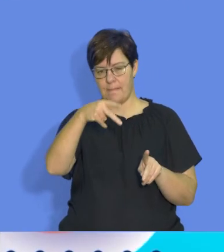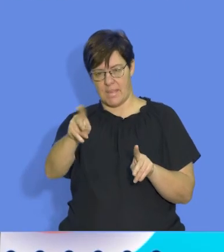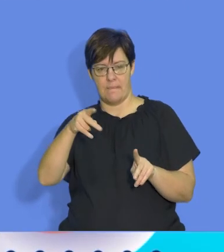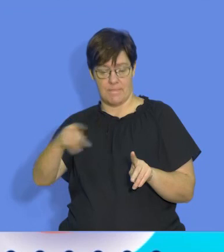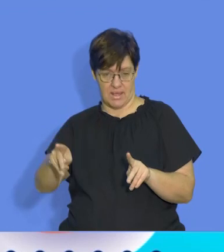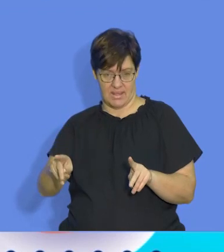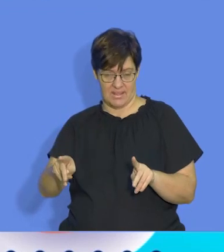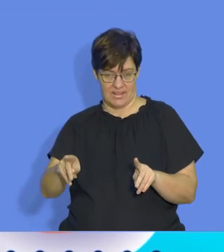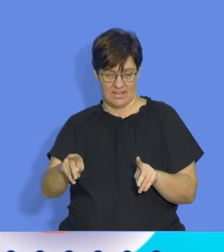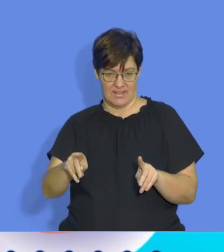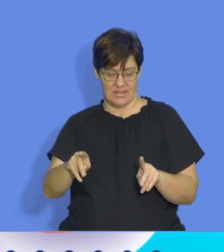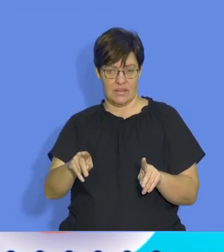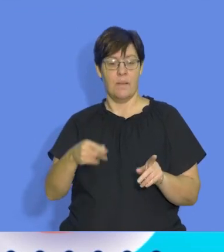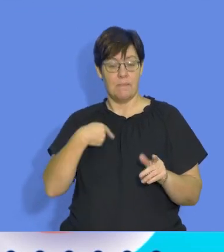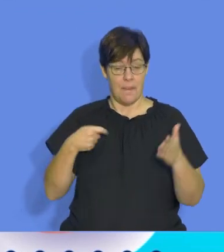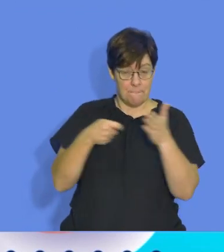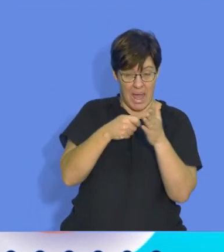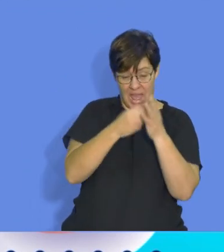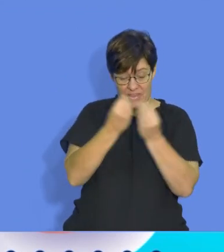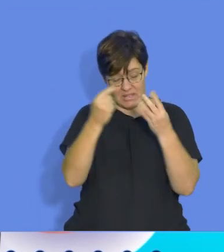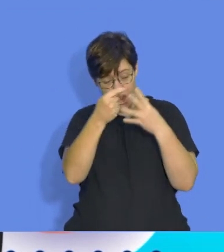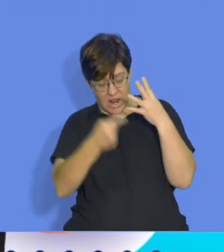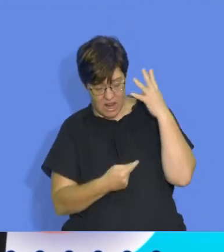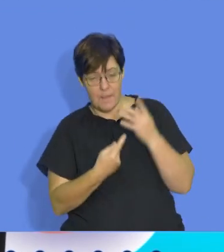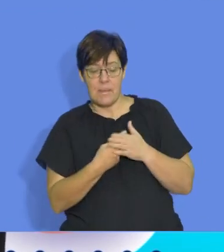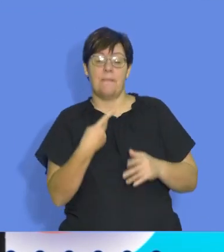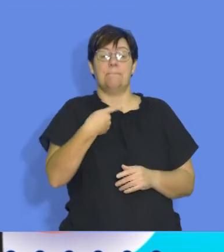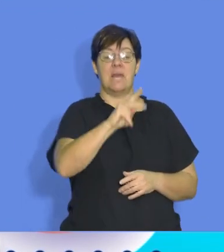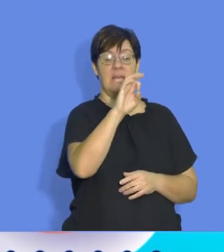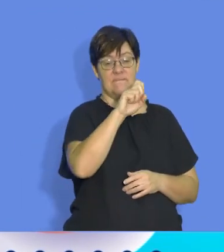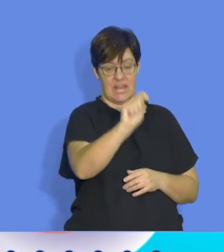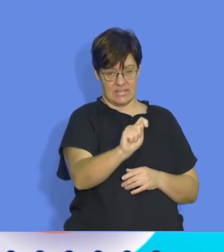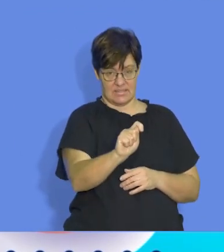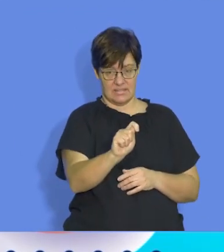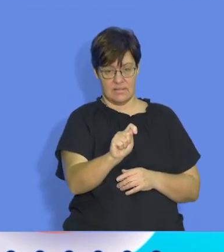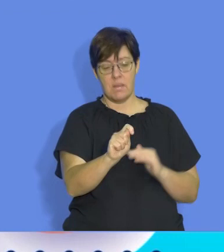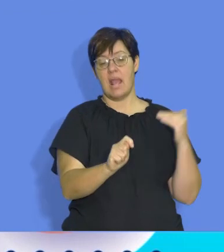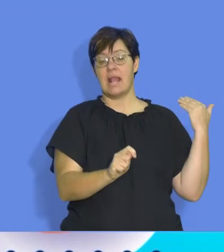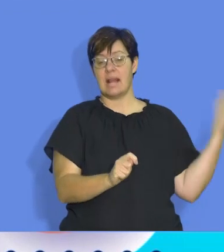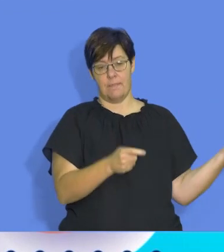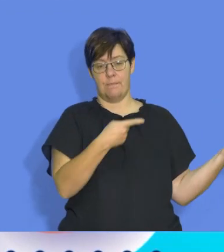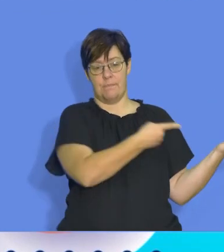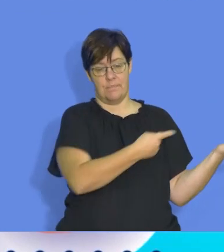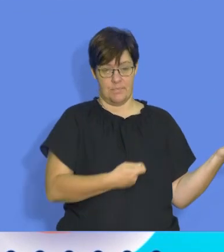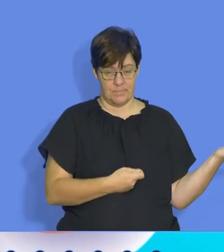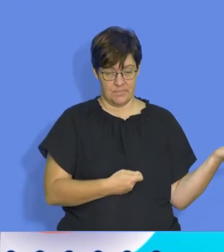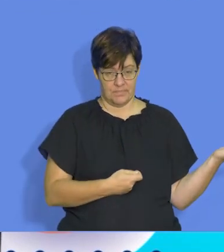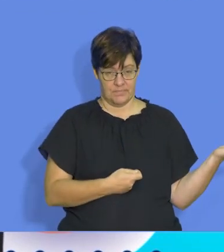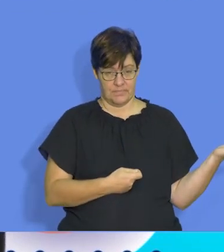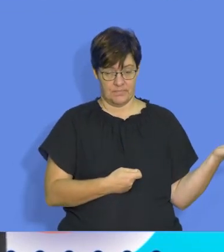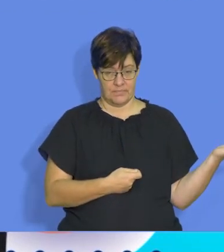on all the items that we have purchased and we've paid VAT. That's the VAT that we can claim back from